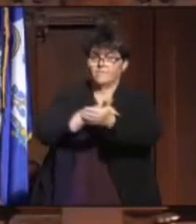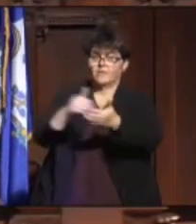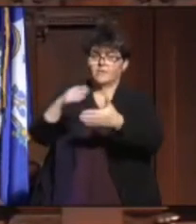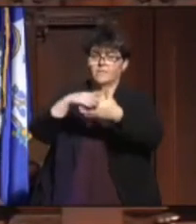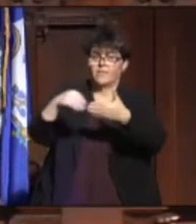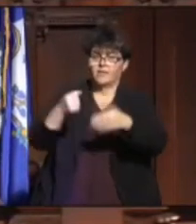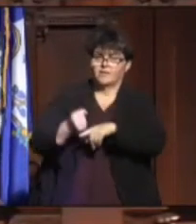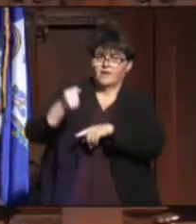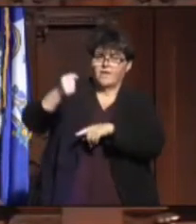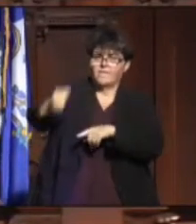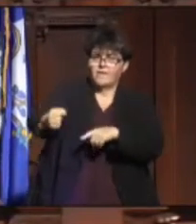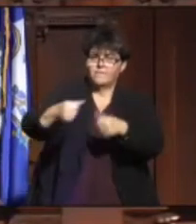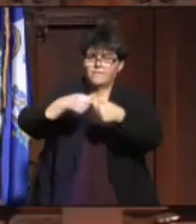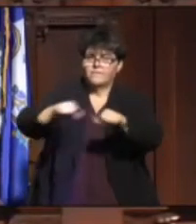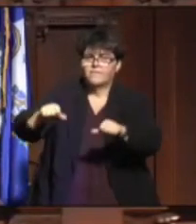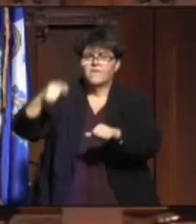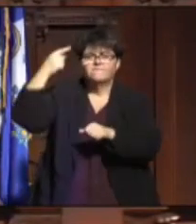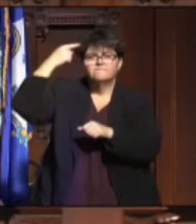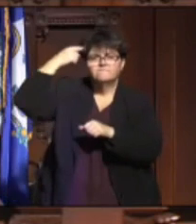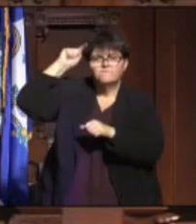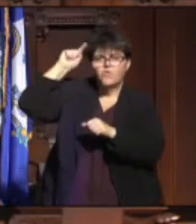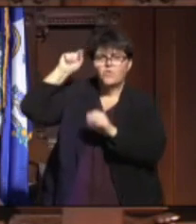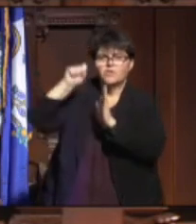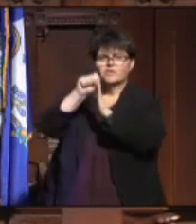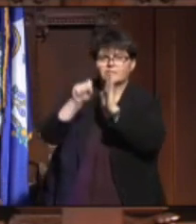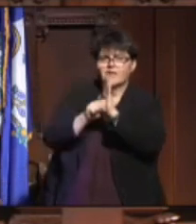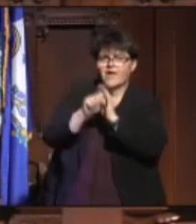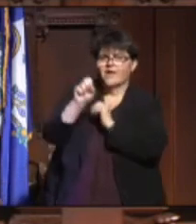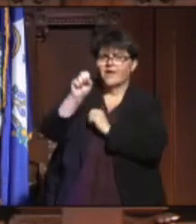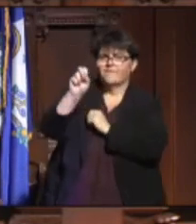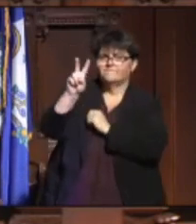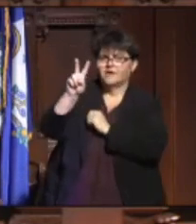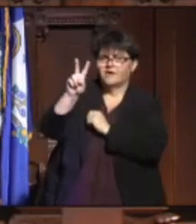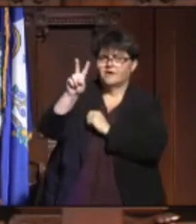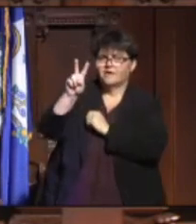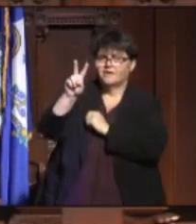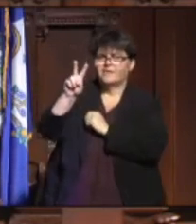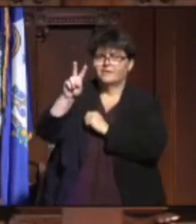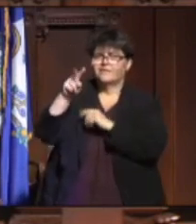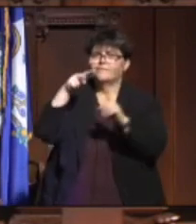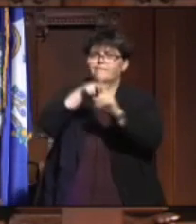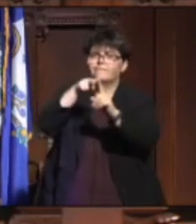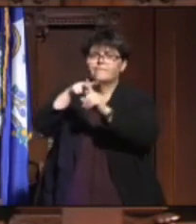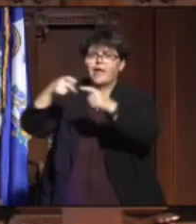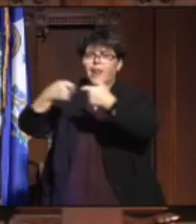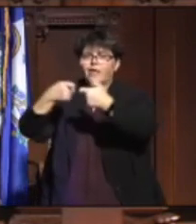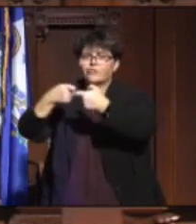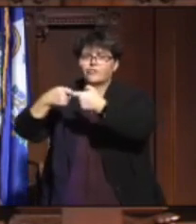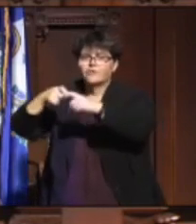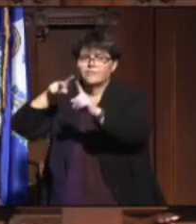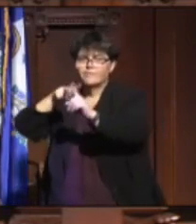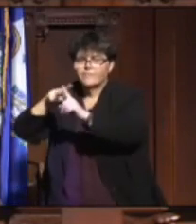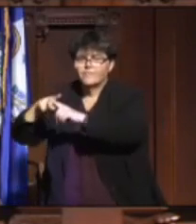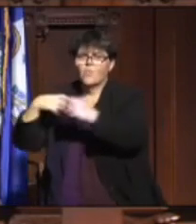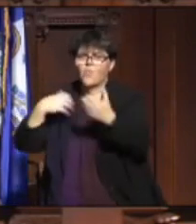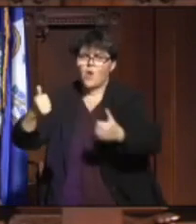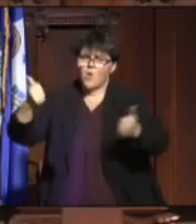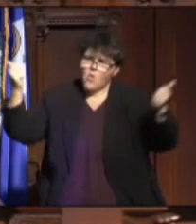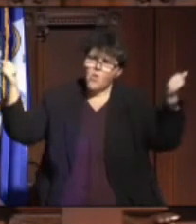stations, which will speed our move to an all-electric, carbon-free transportation future.